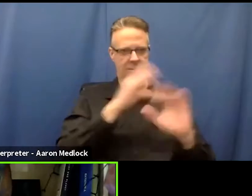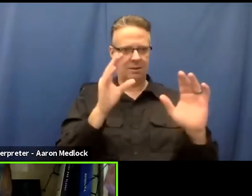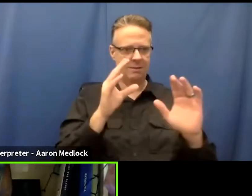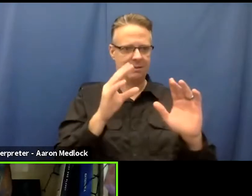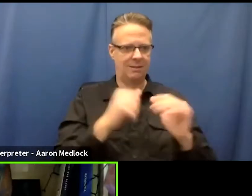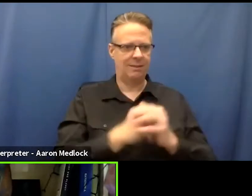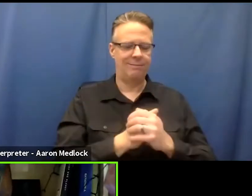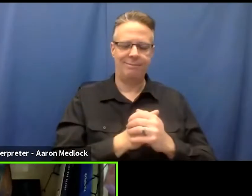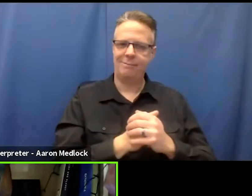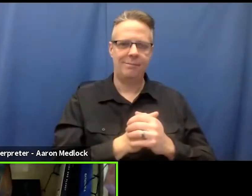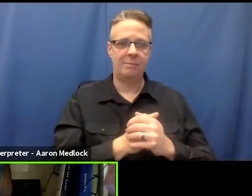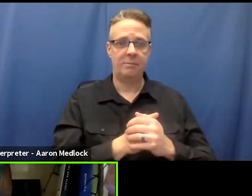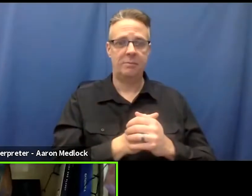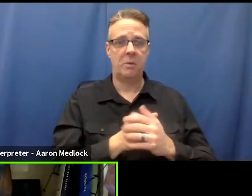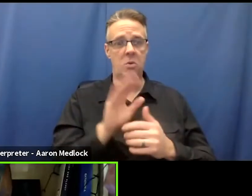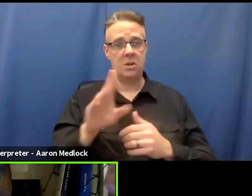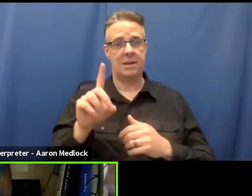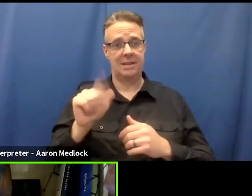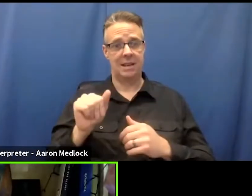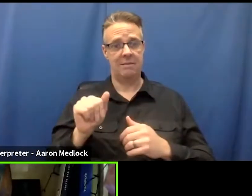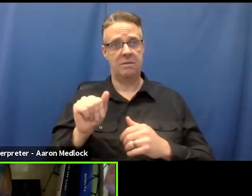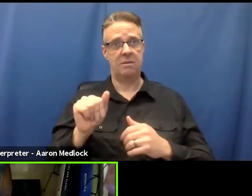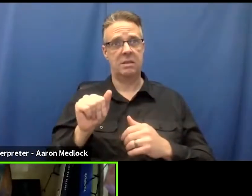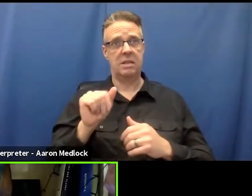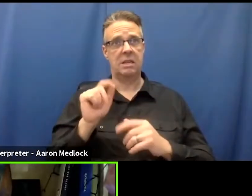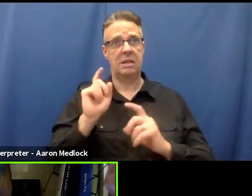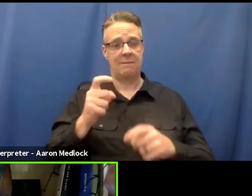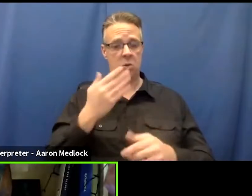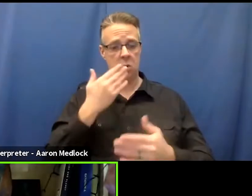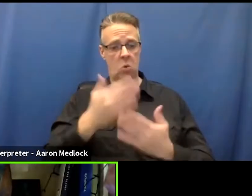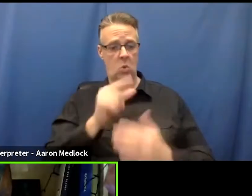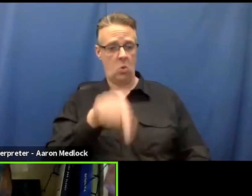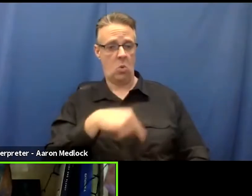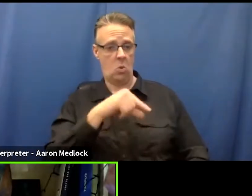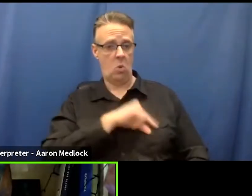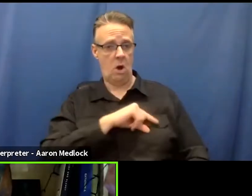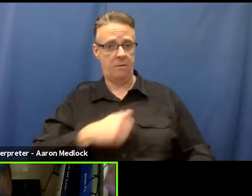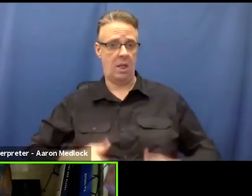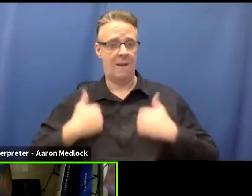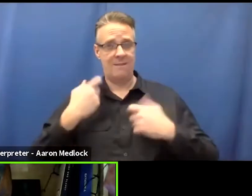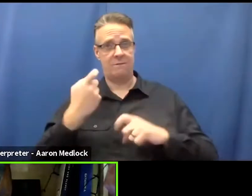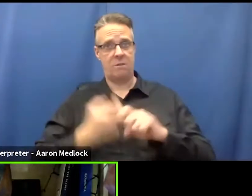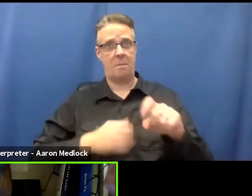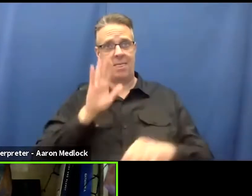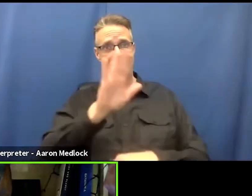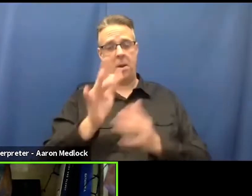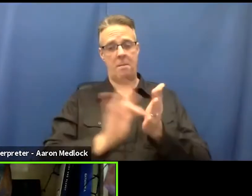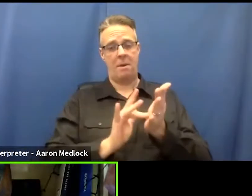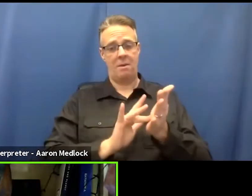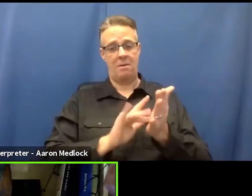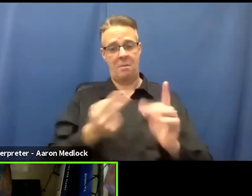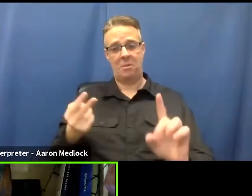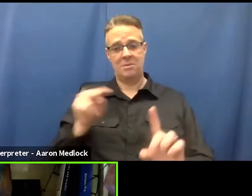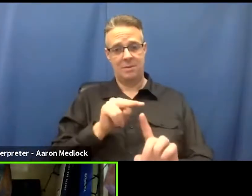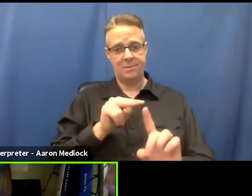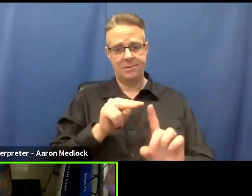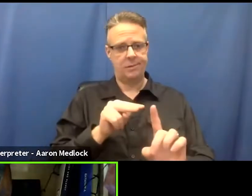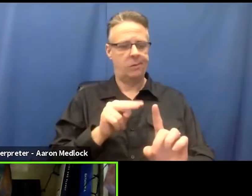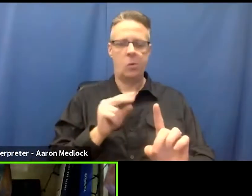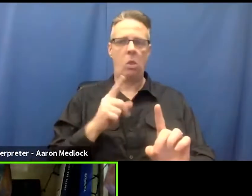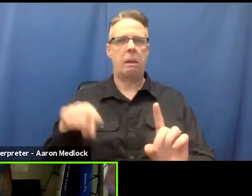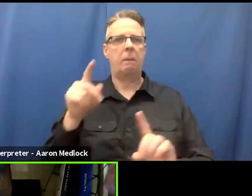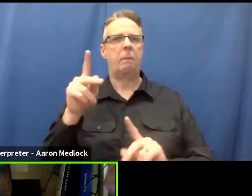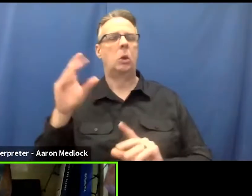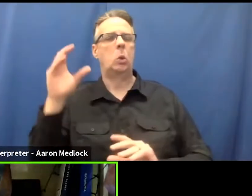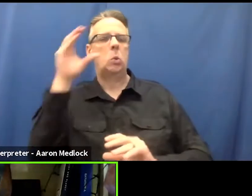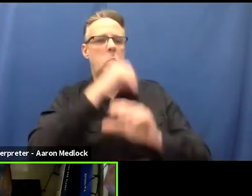your disability gives you quality of life from this medicalized perspective. It's also this presumption that you